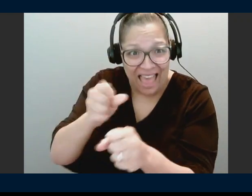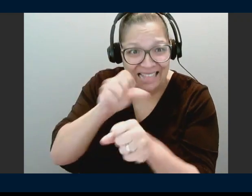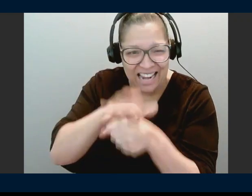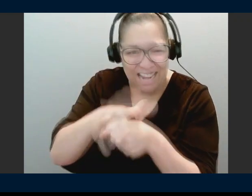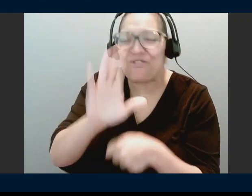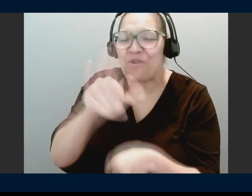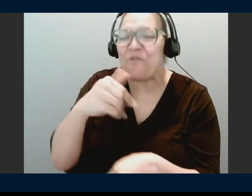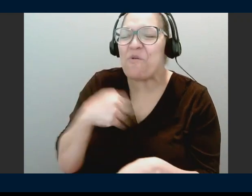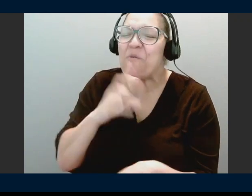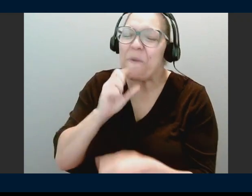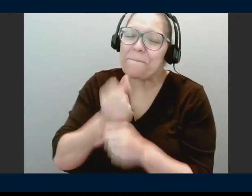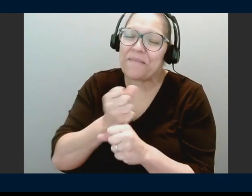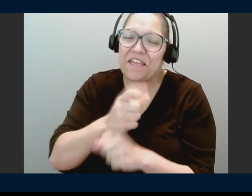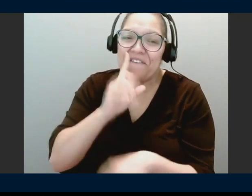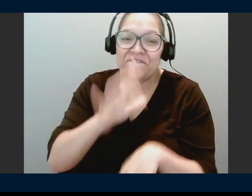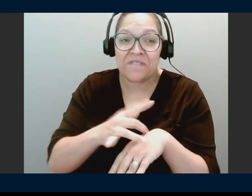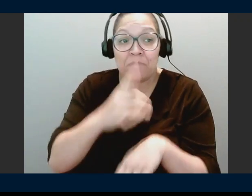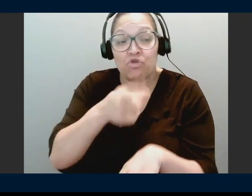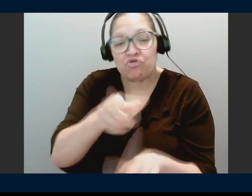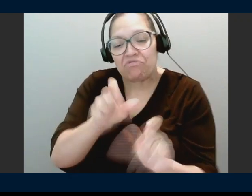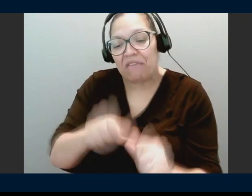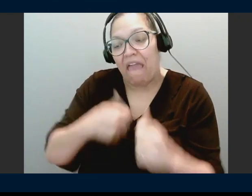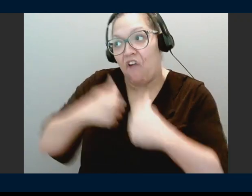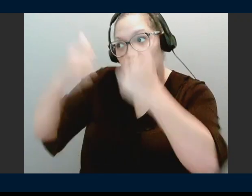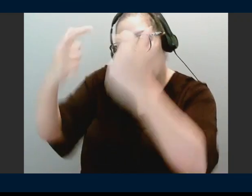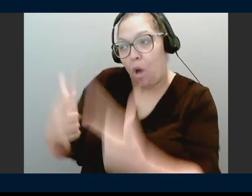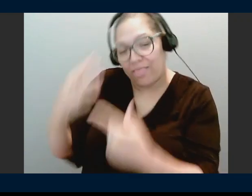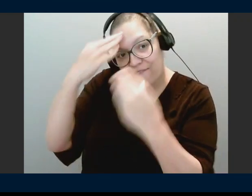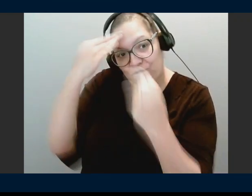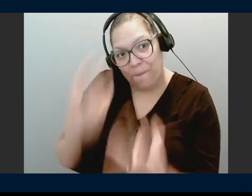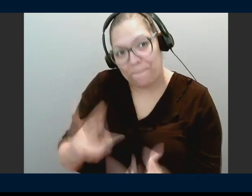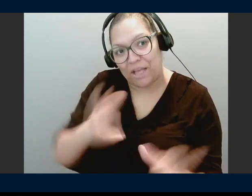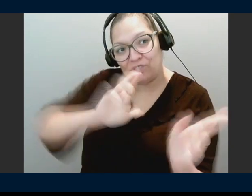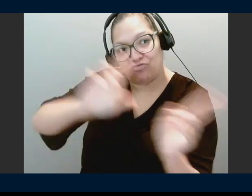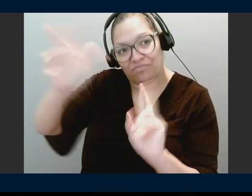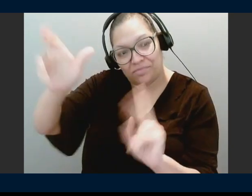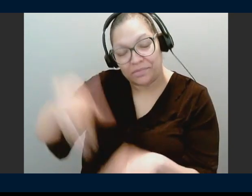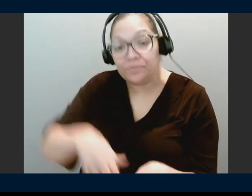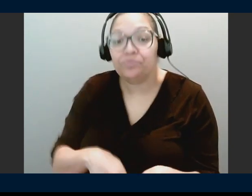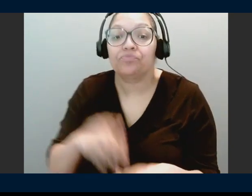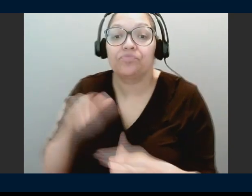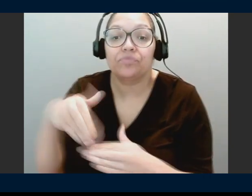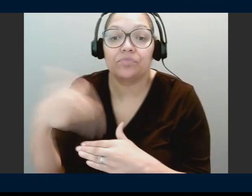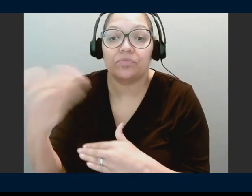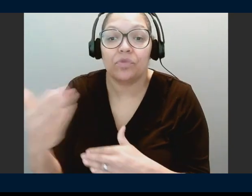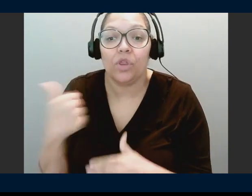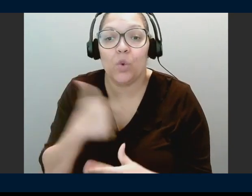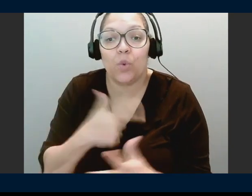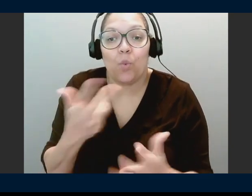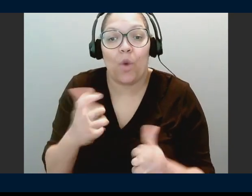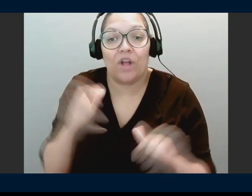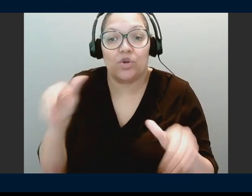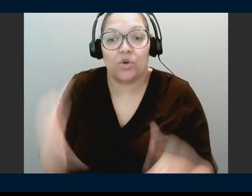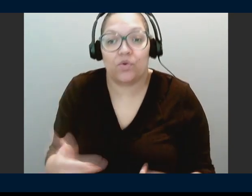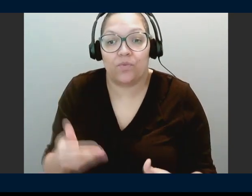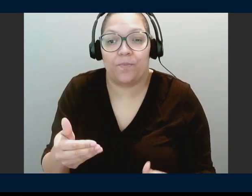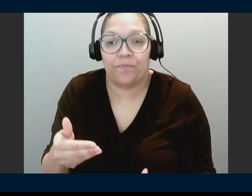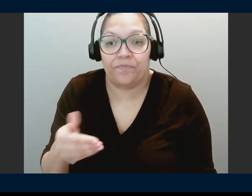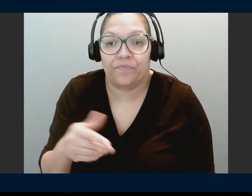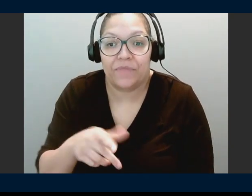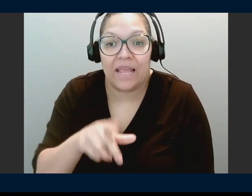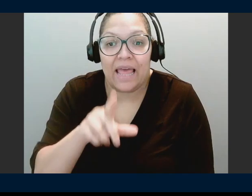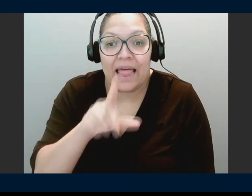all available to you so you can have all the information at your fingertips. Next, we want to invite Lindsay